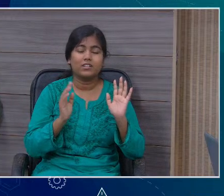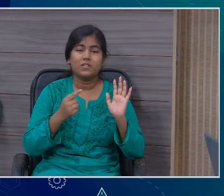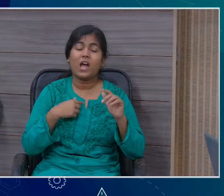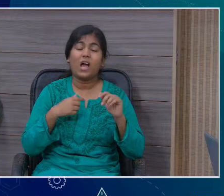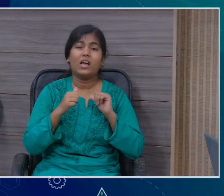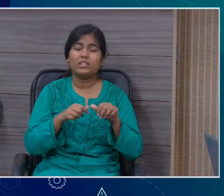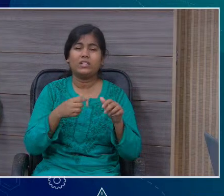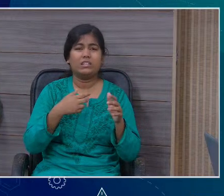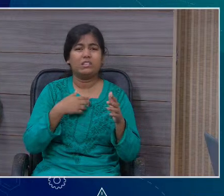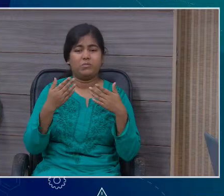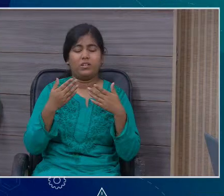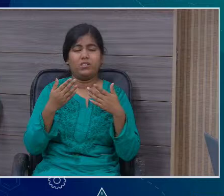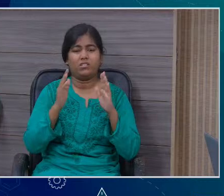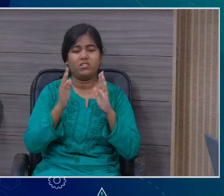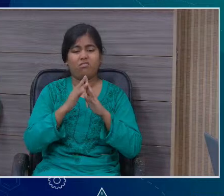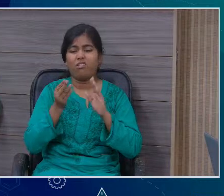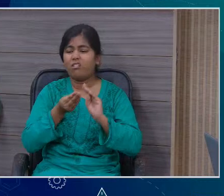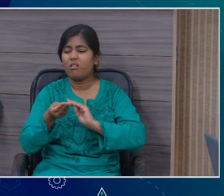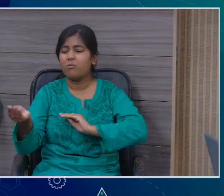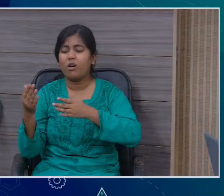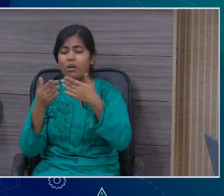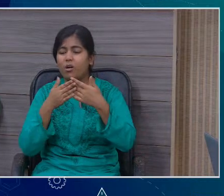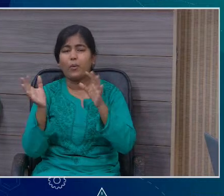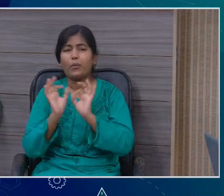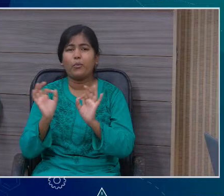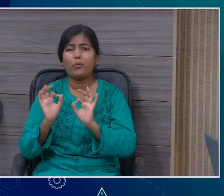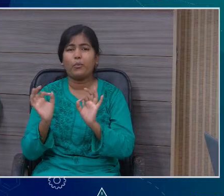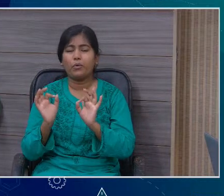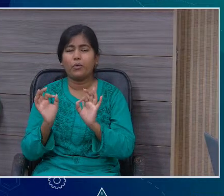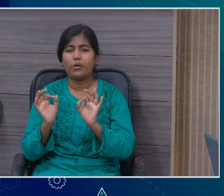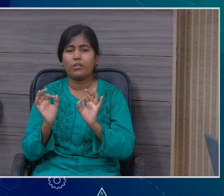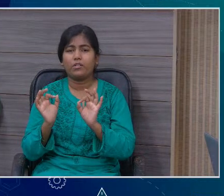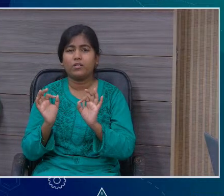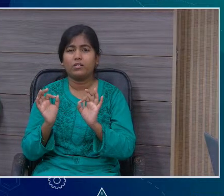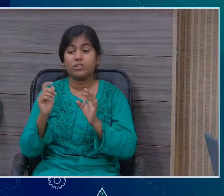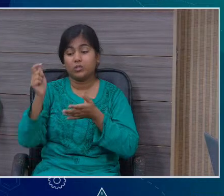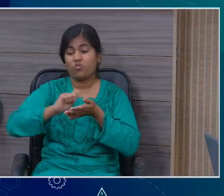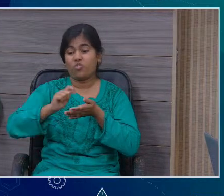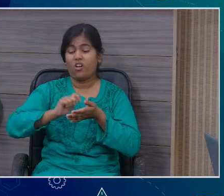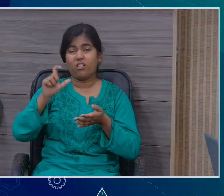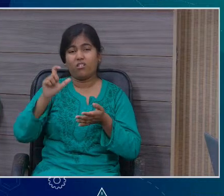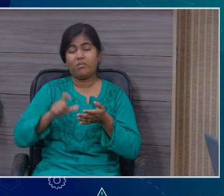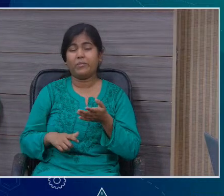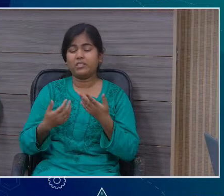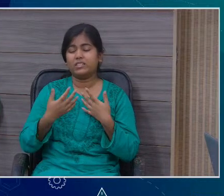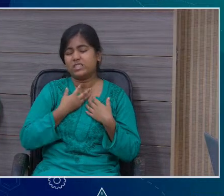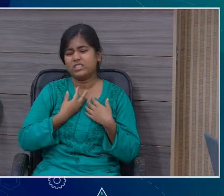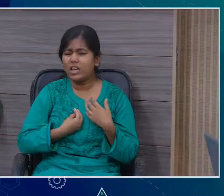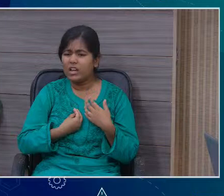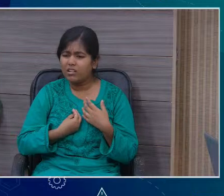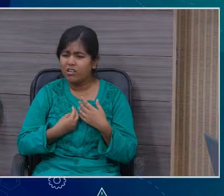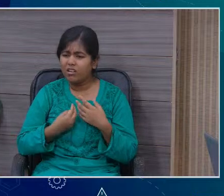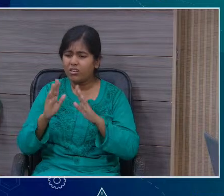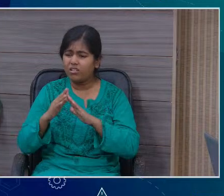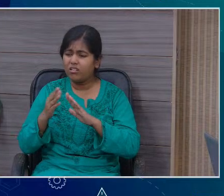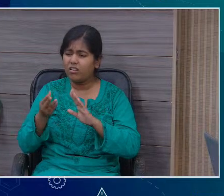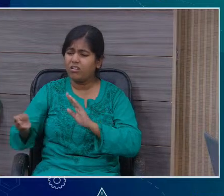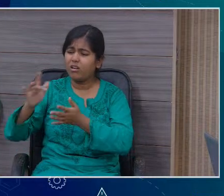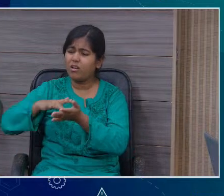his area, the writer becomes a little sad and disappointed, that why is there no school in that child's